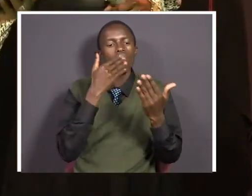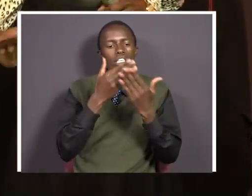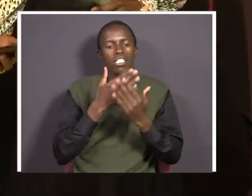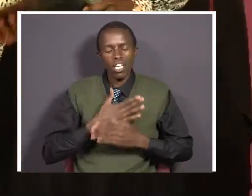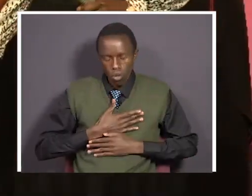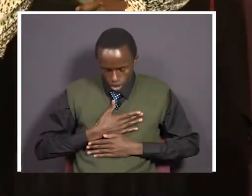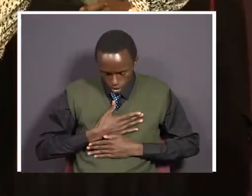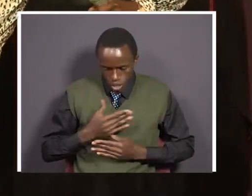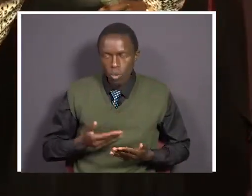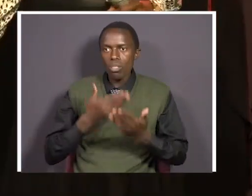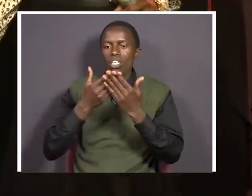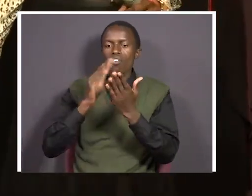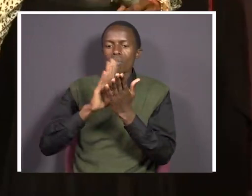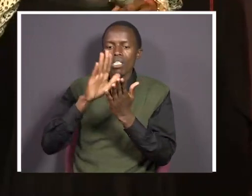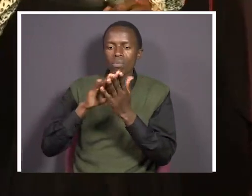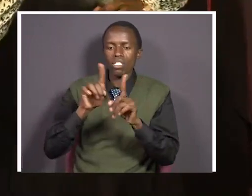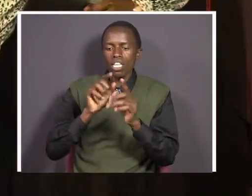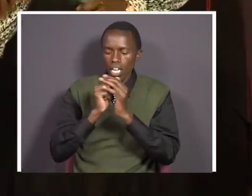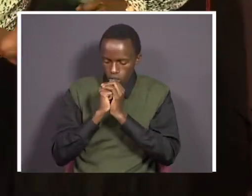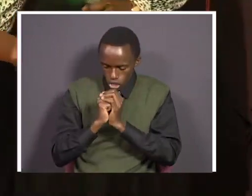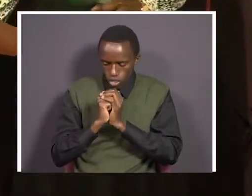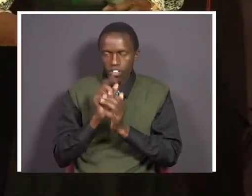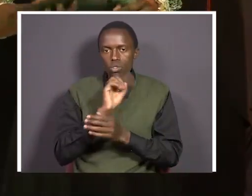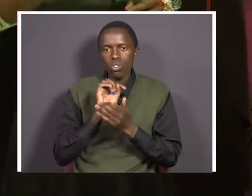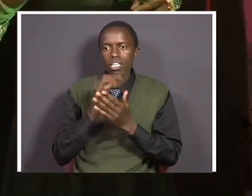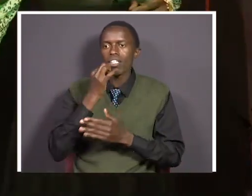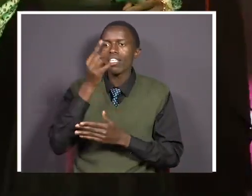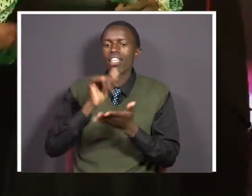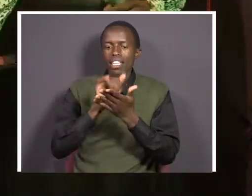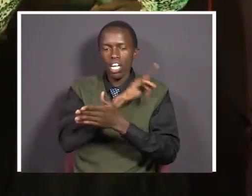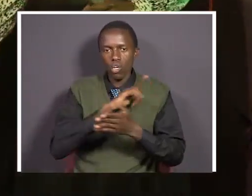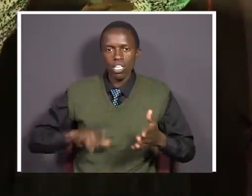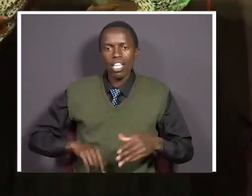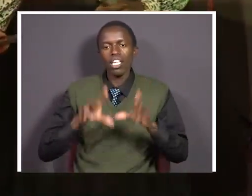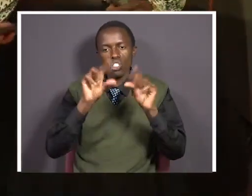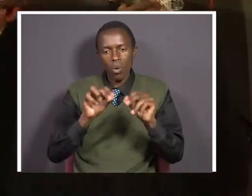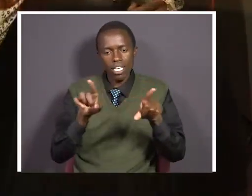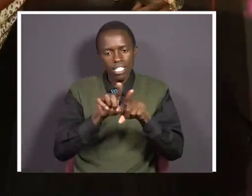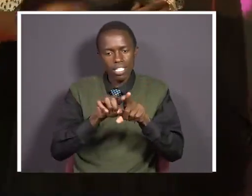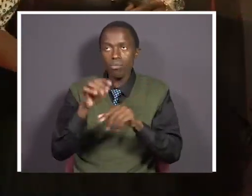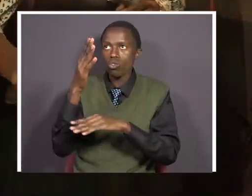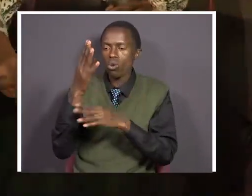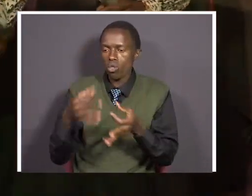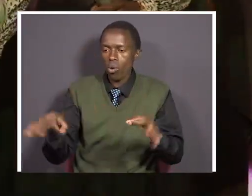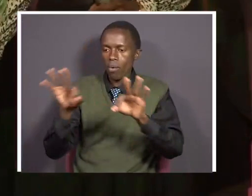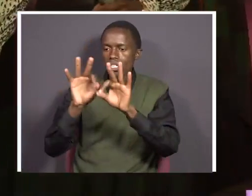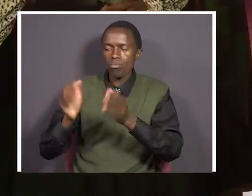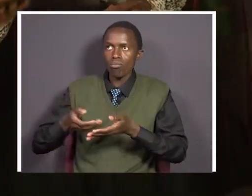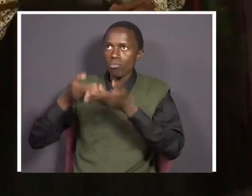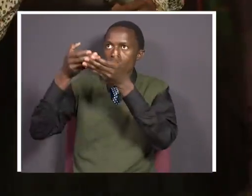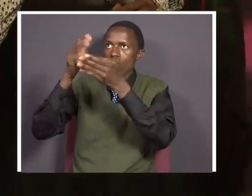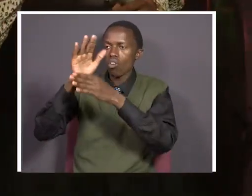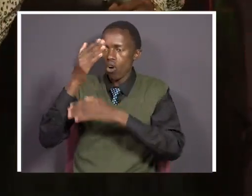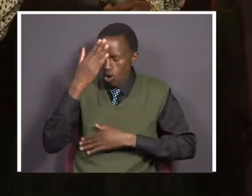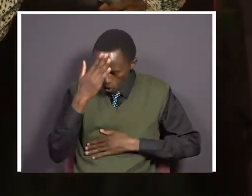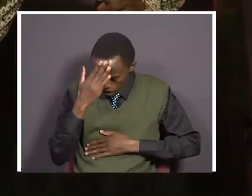give you honor. We give you praise. And we give you adoration, declaring that, Lord, there is no one else who is worthy to receive